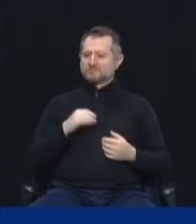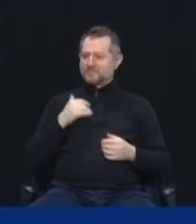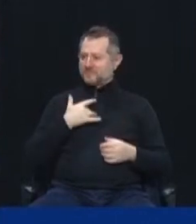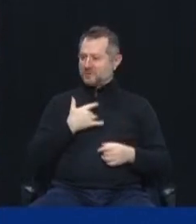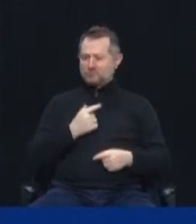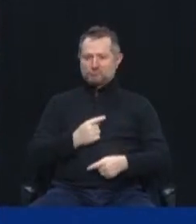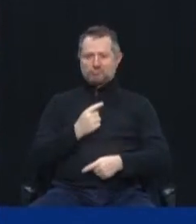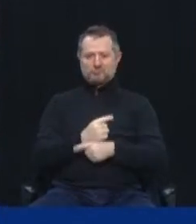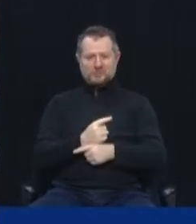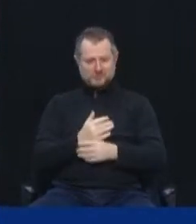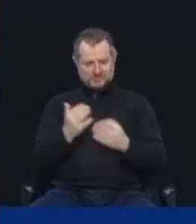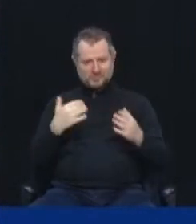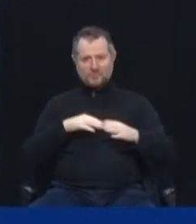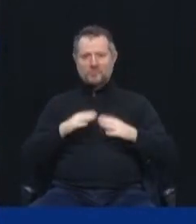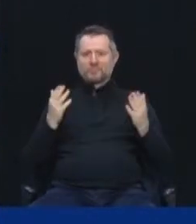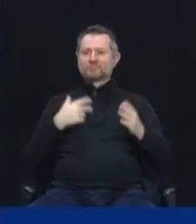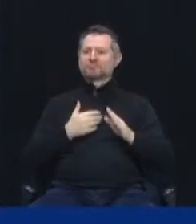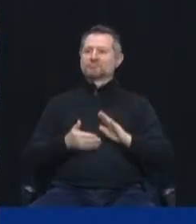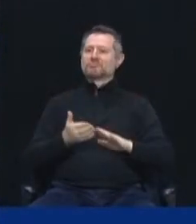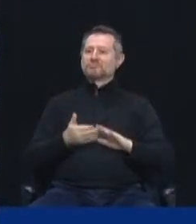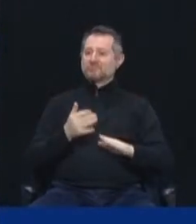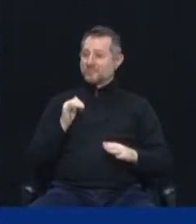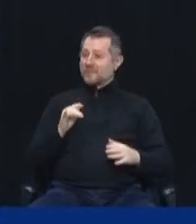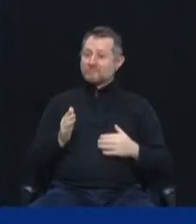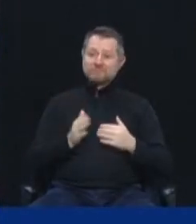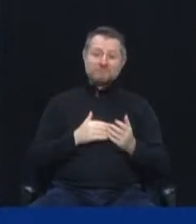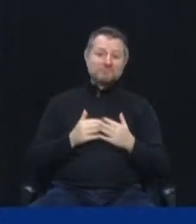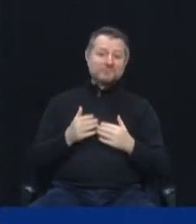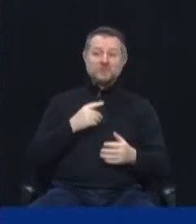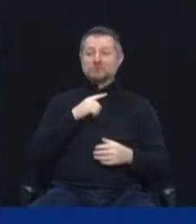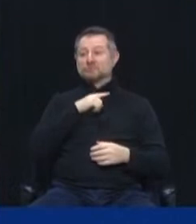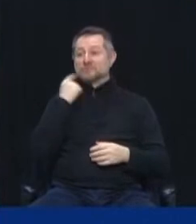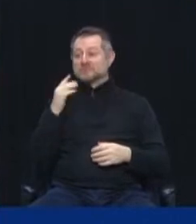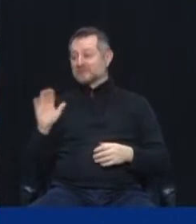do. But maybe you put yourself in danger.